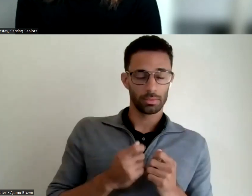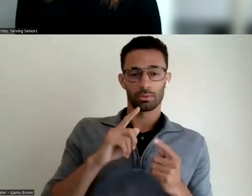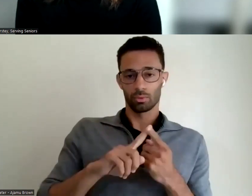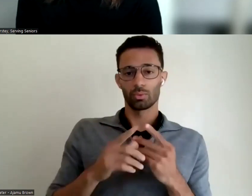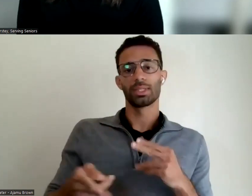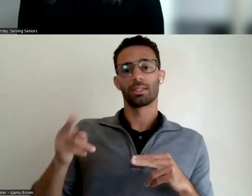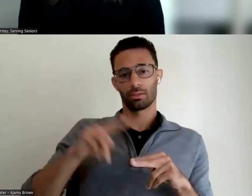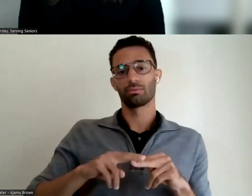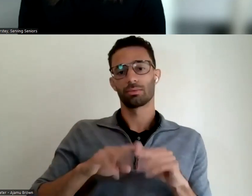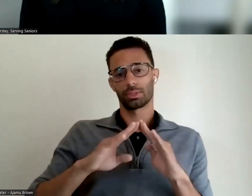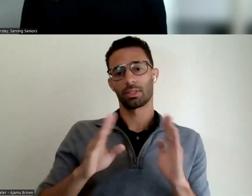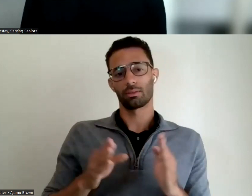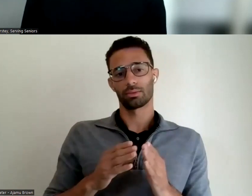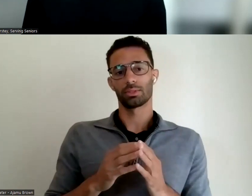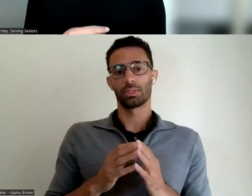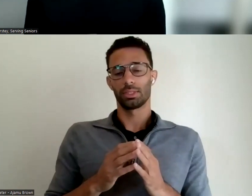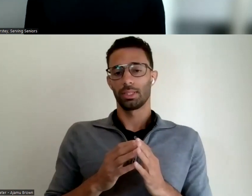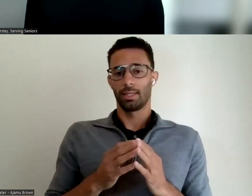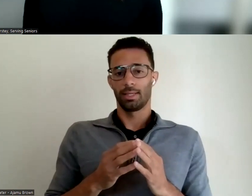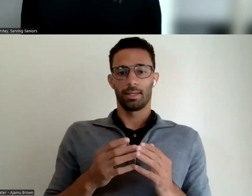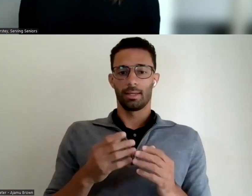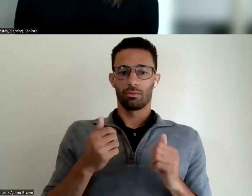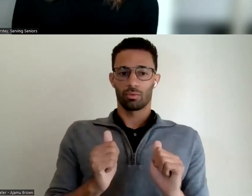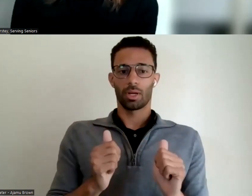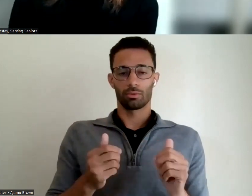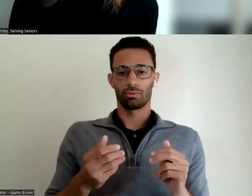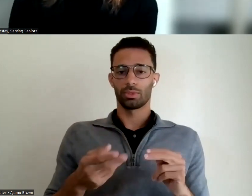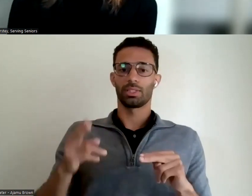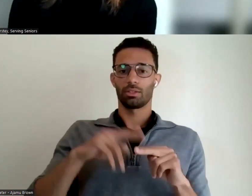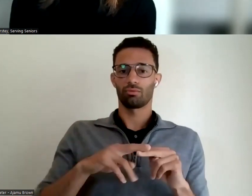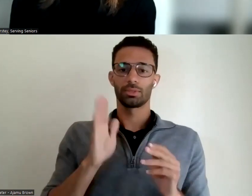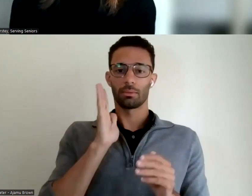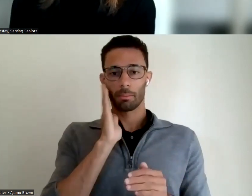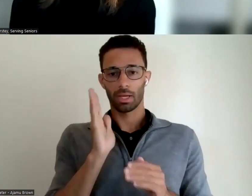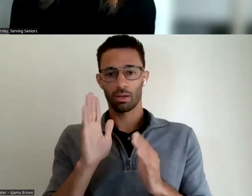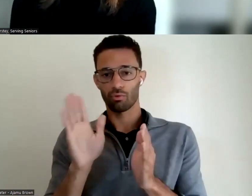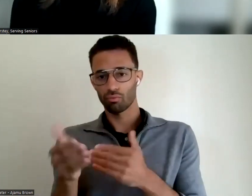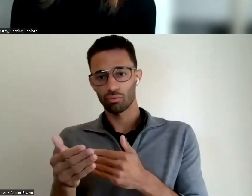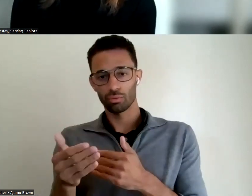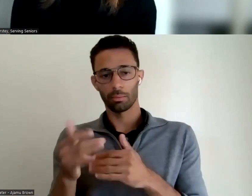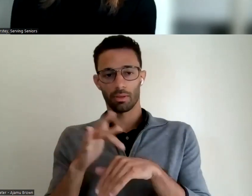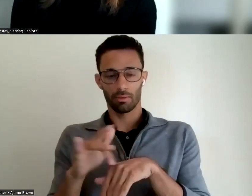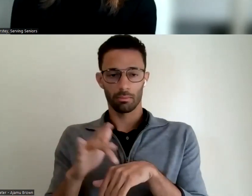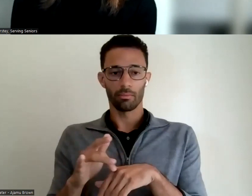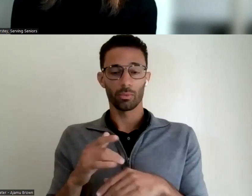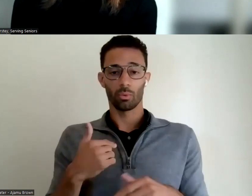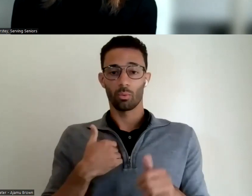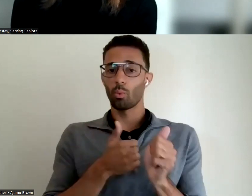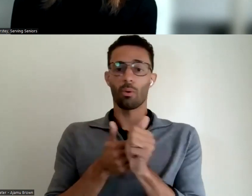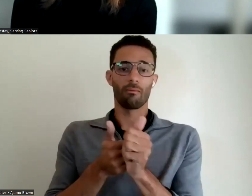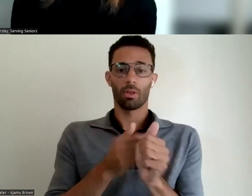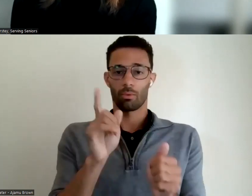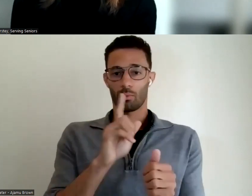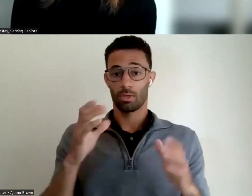housing units that are available, bedrooms. But really we're following where the client leads us.